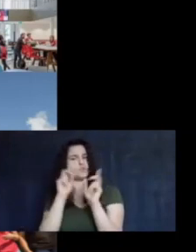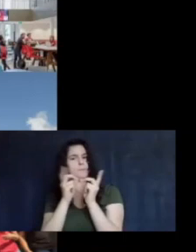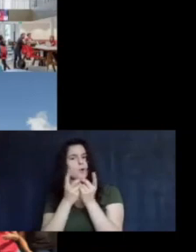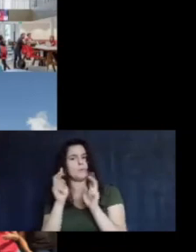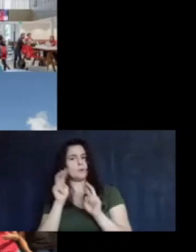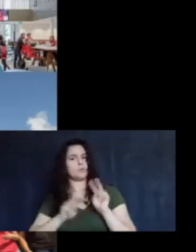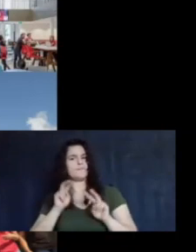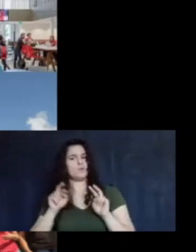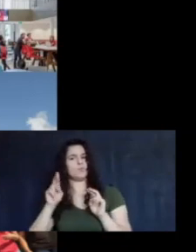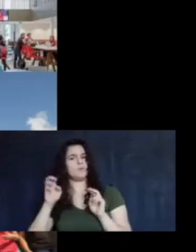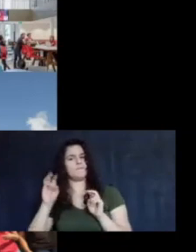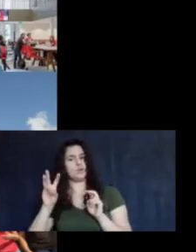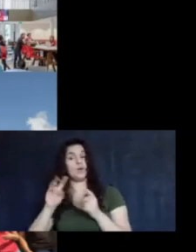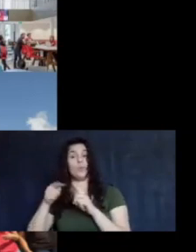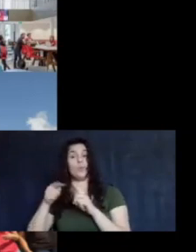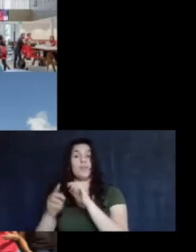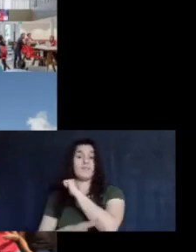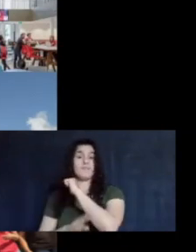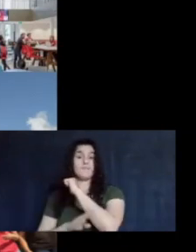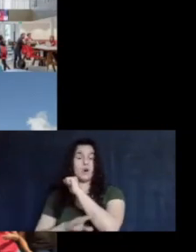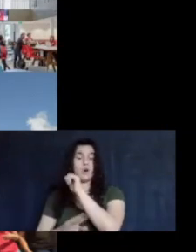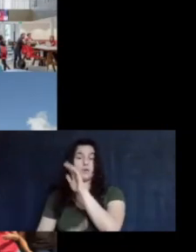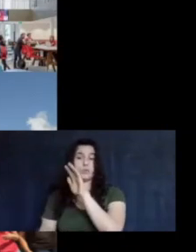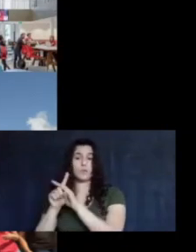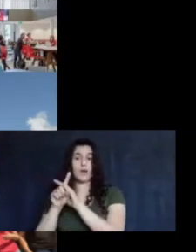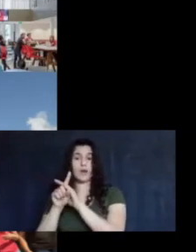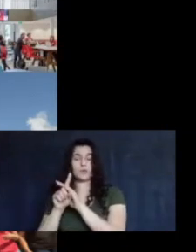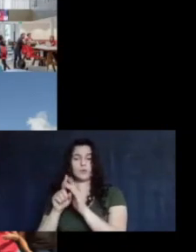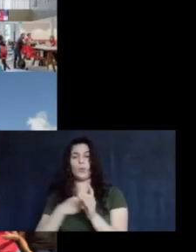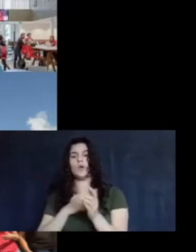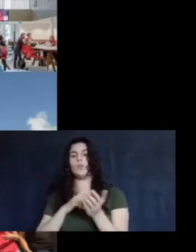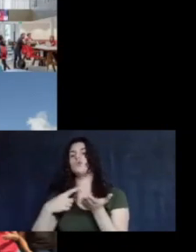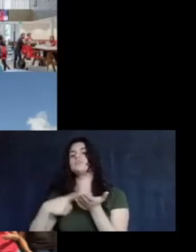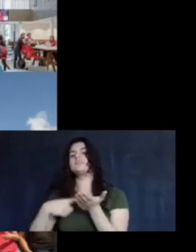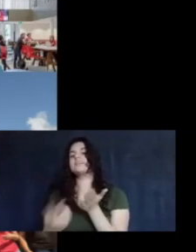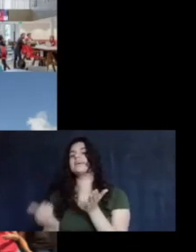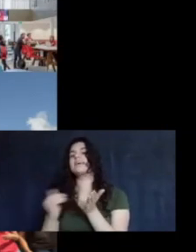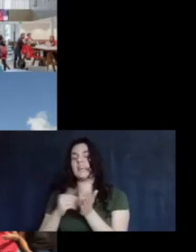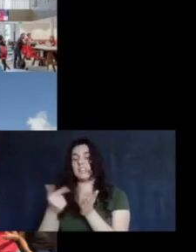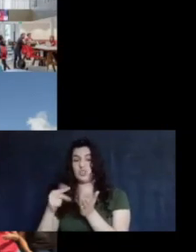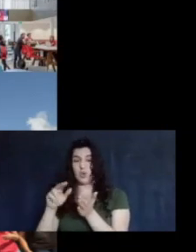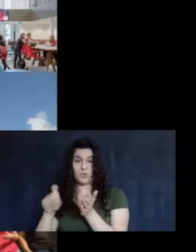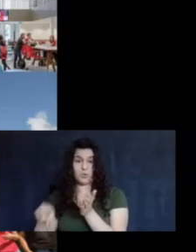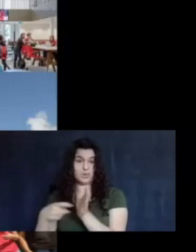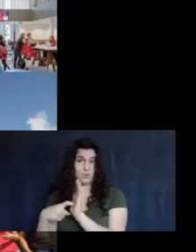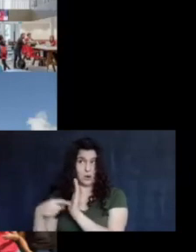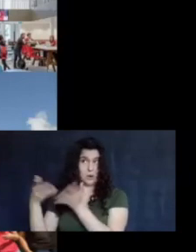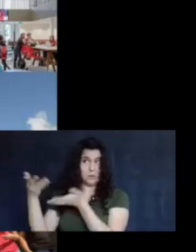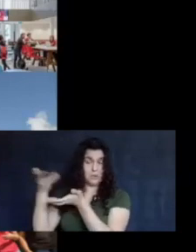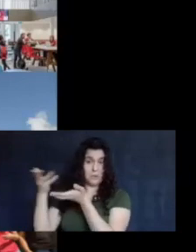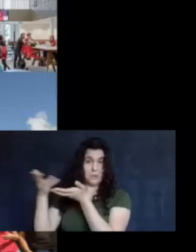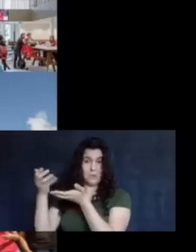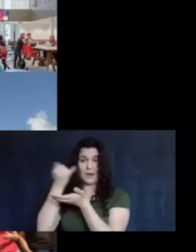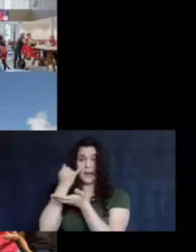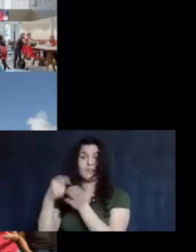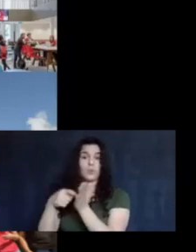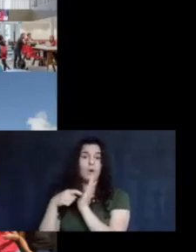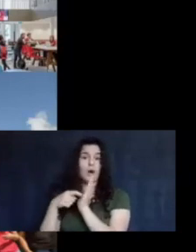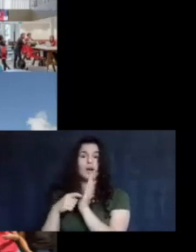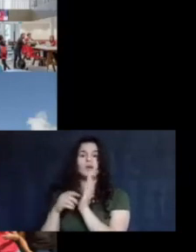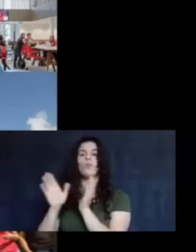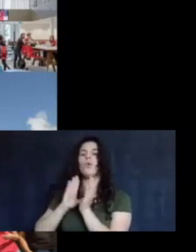I'm sure the discussion is going to be brought up again on whether or not we need to require it, and if we do, can we take older